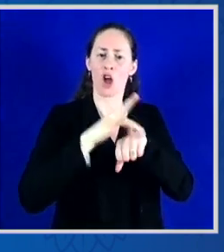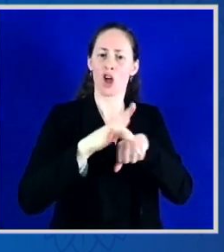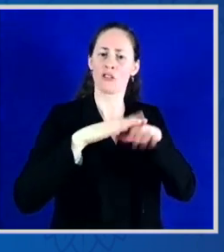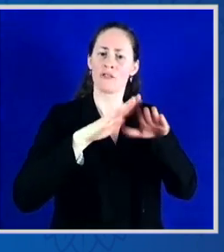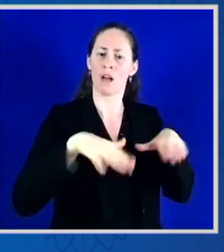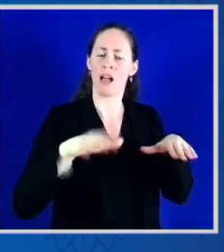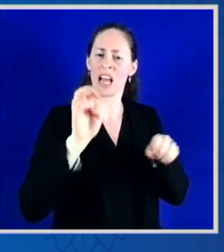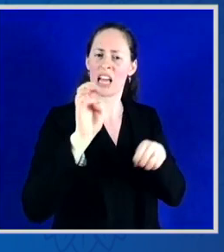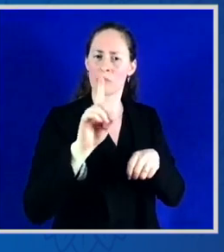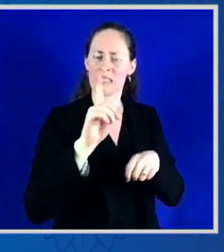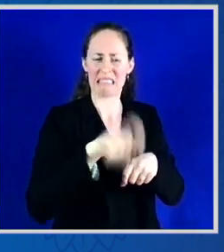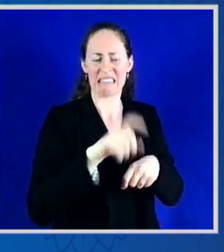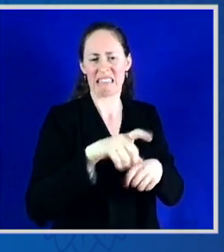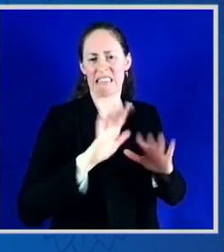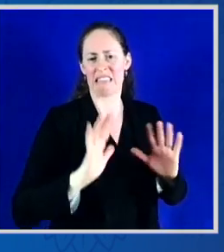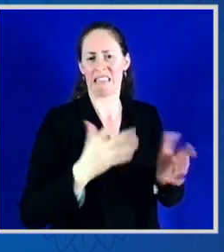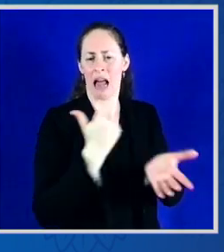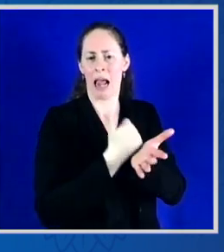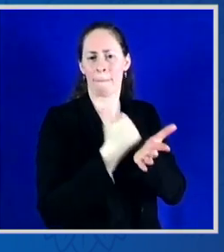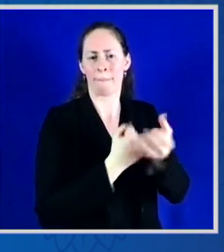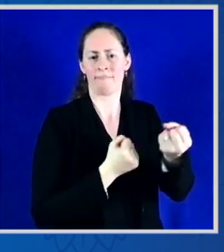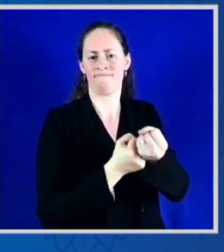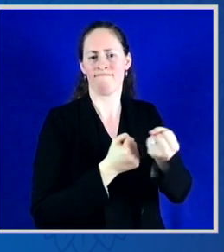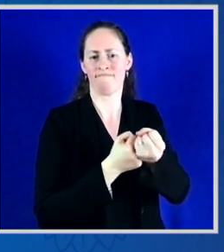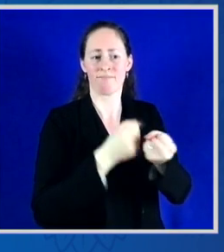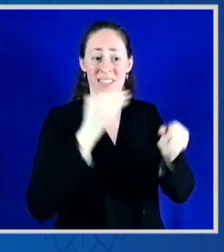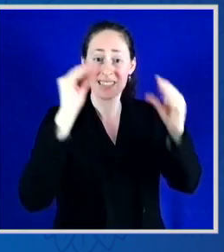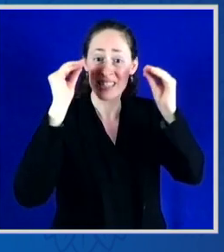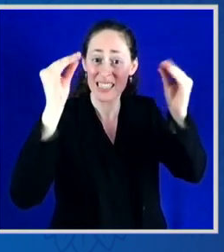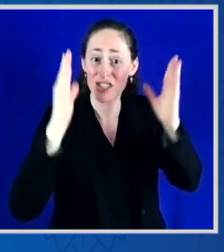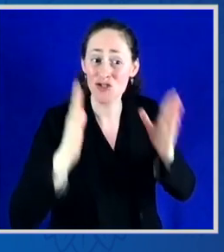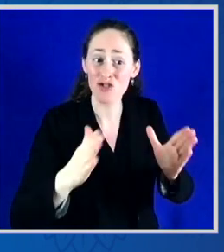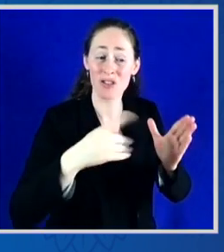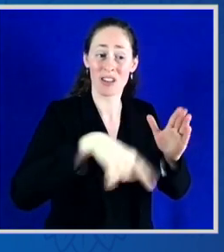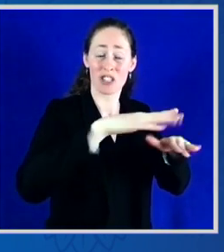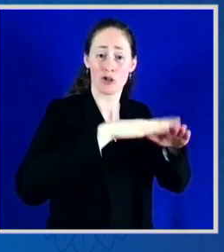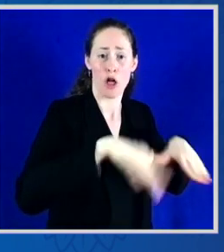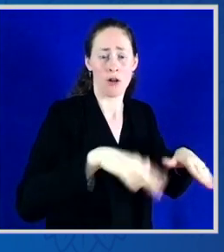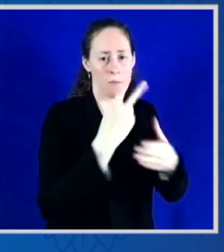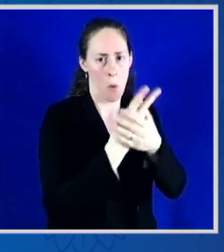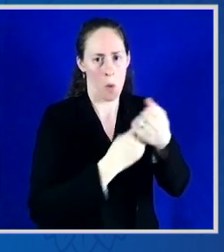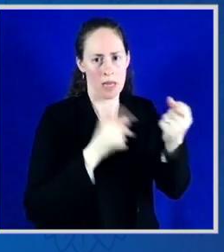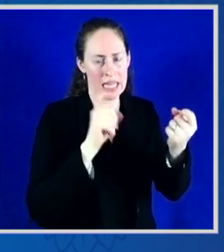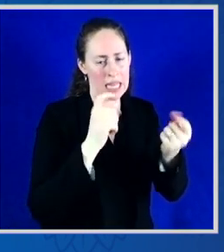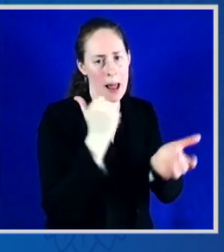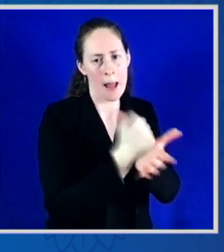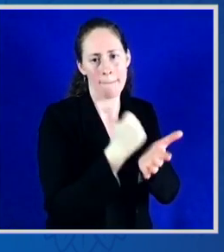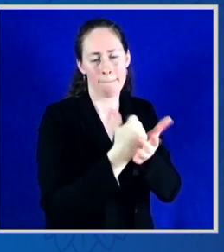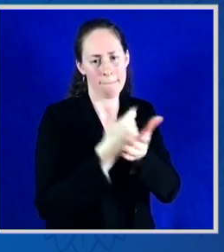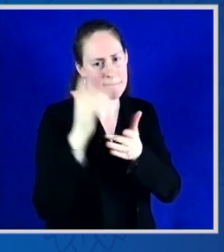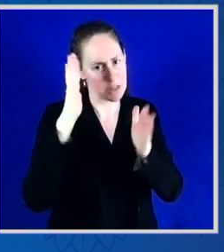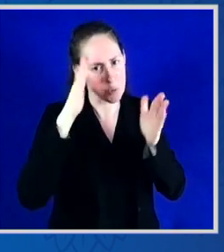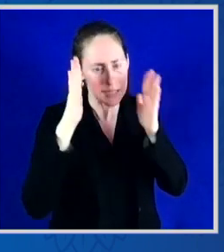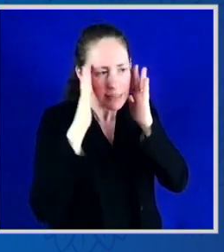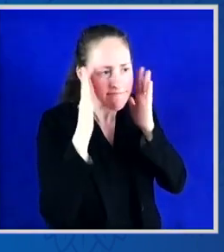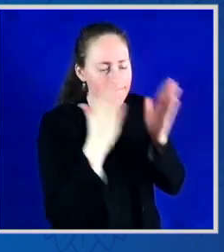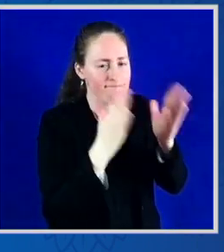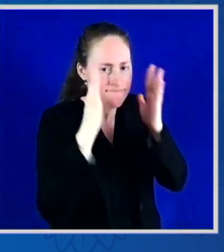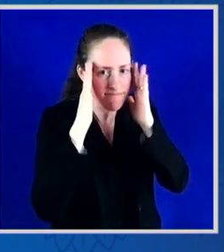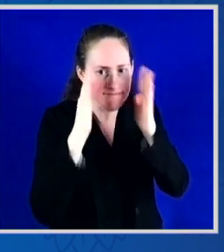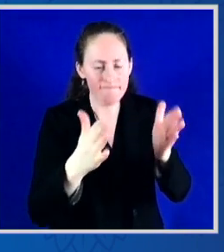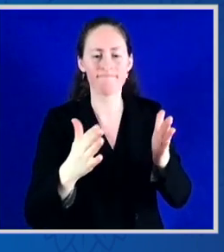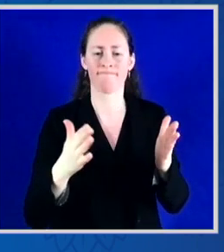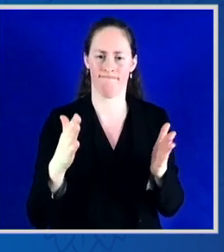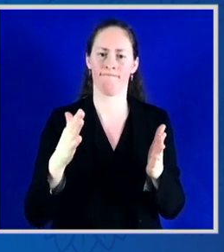those teachers who teach those children. And so it was so needed. And we saw that, like you're saying,